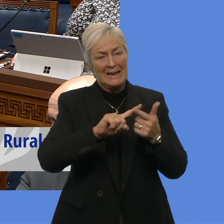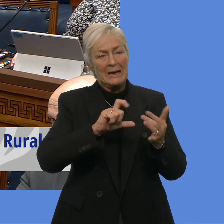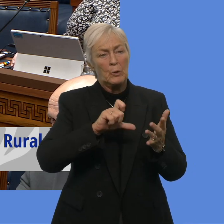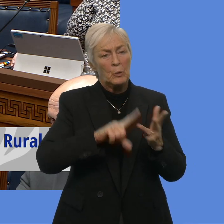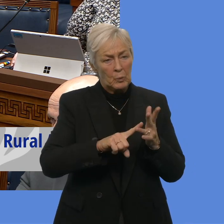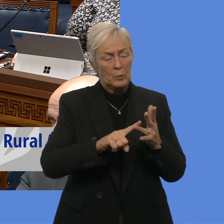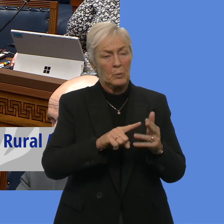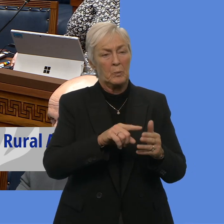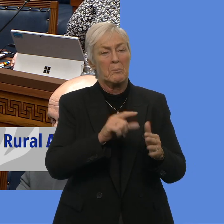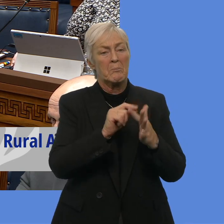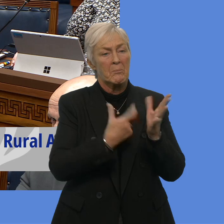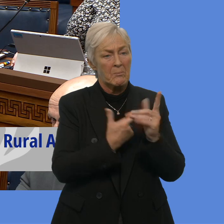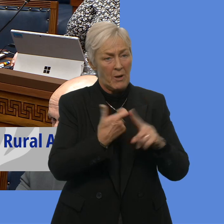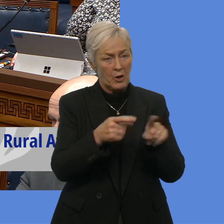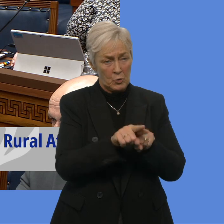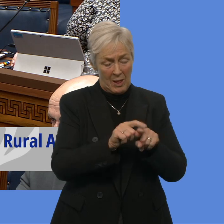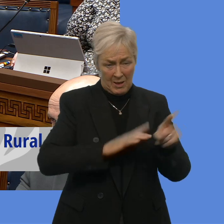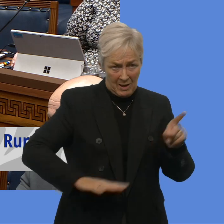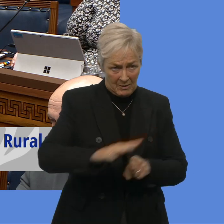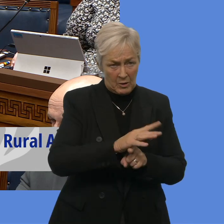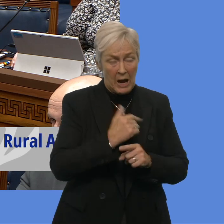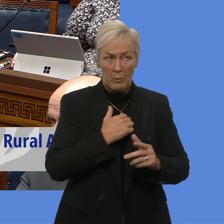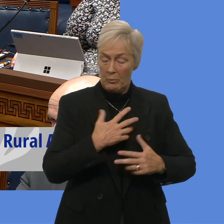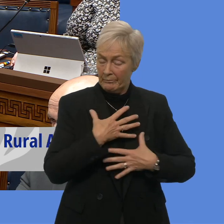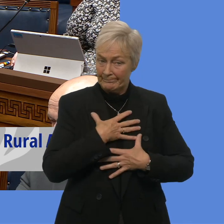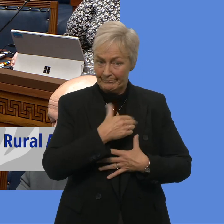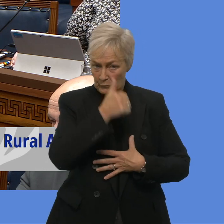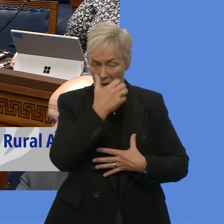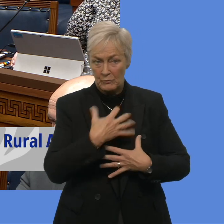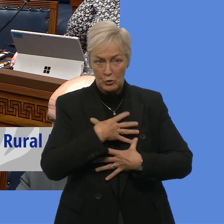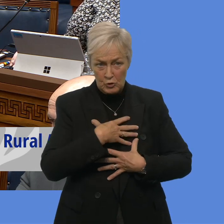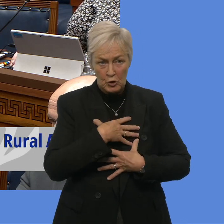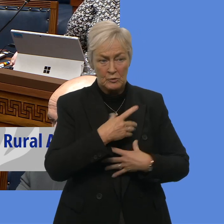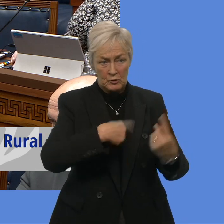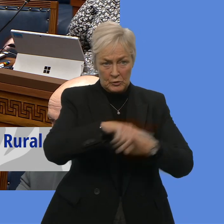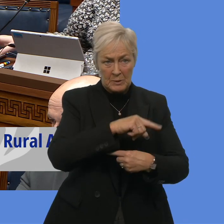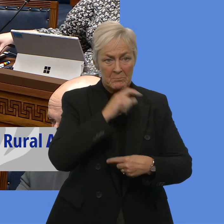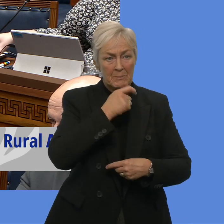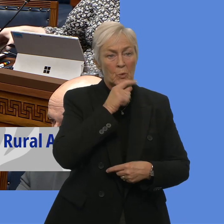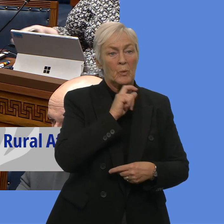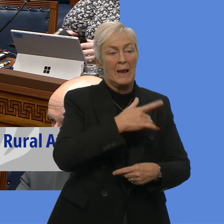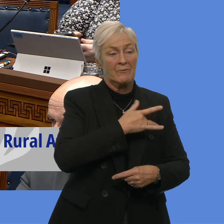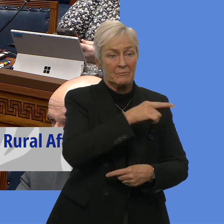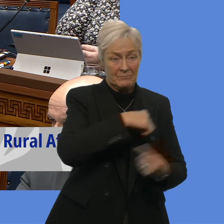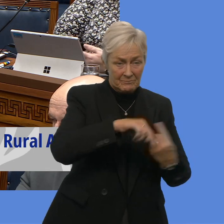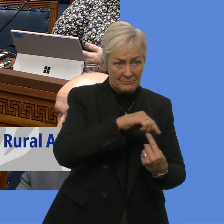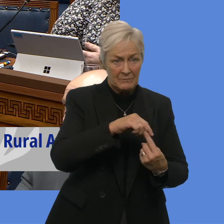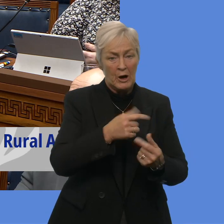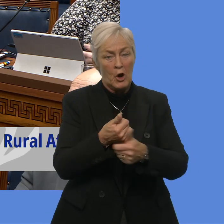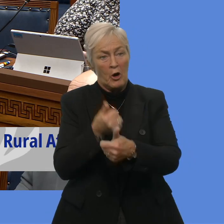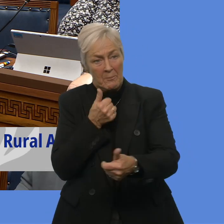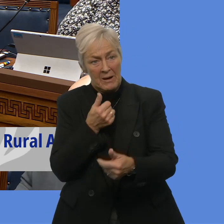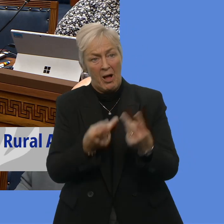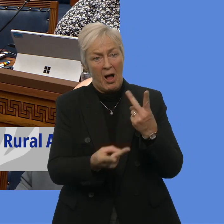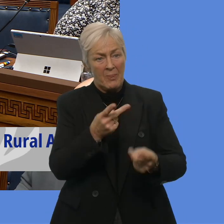is an anaerobic digestion plant. I'm aware of concerns from local residents, and my inspectors within NEA continue to work with the company and other permitted sites